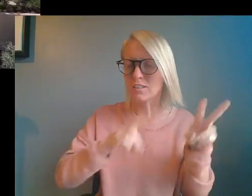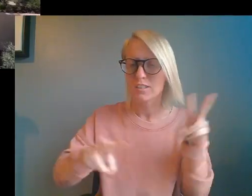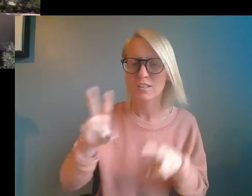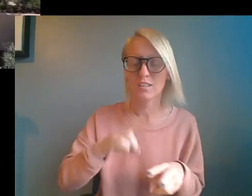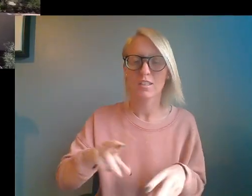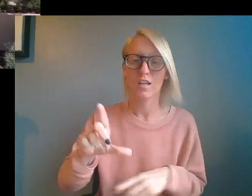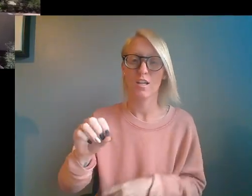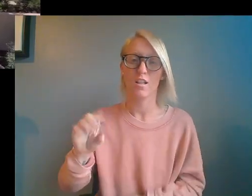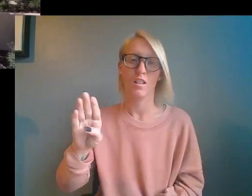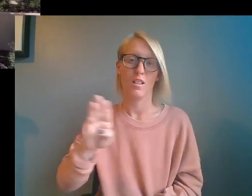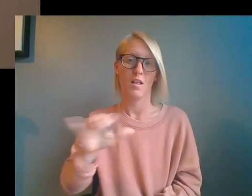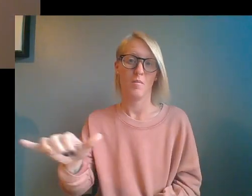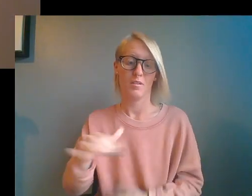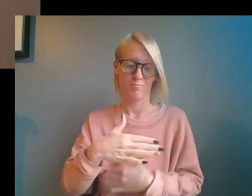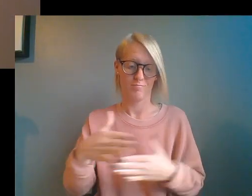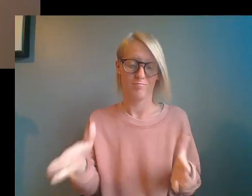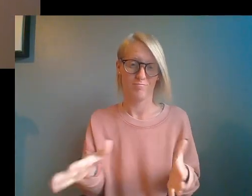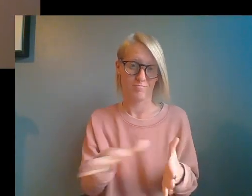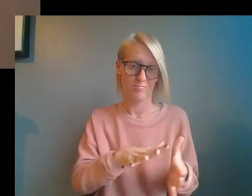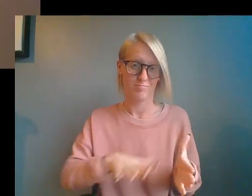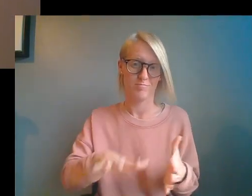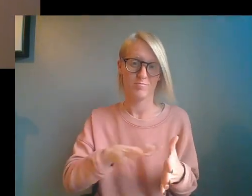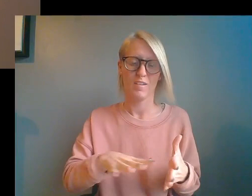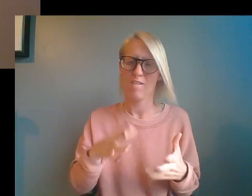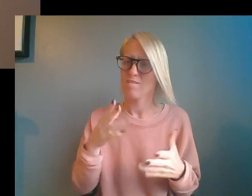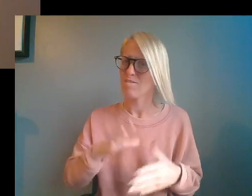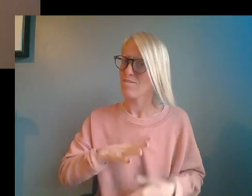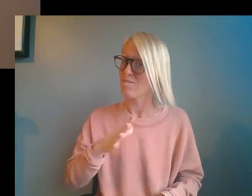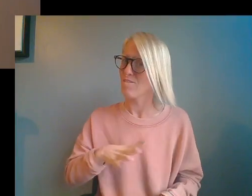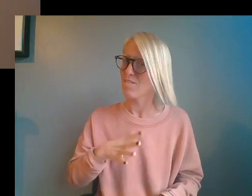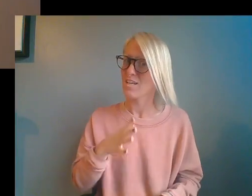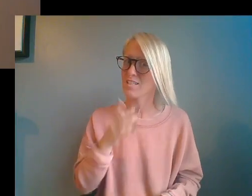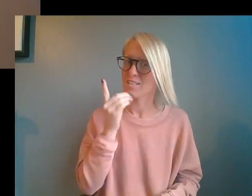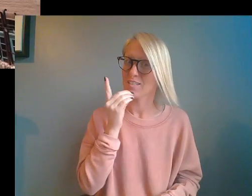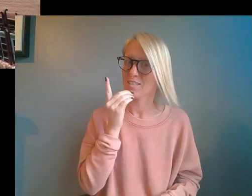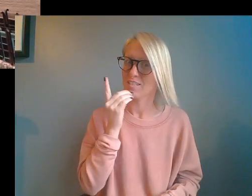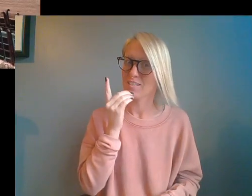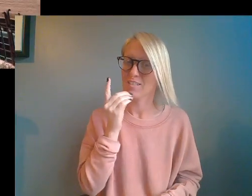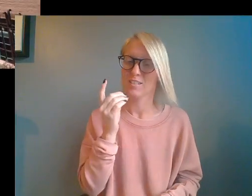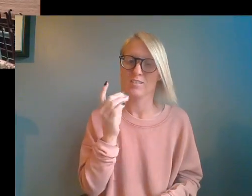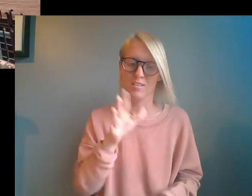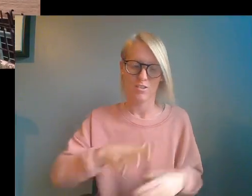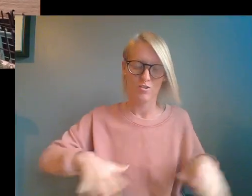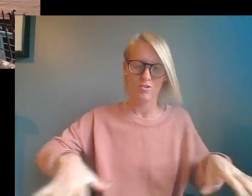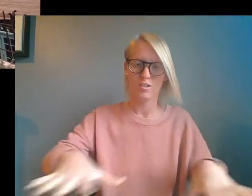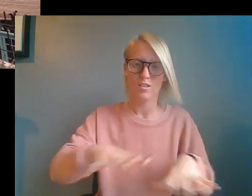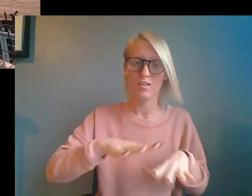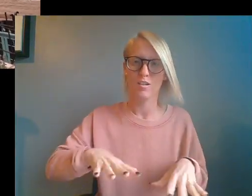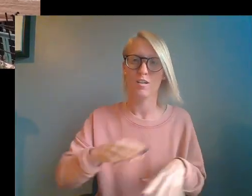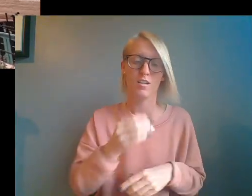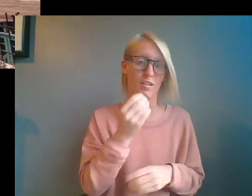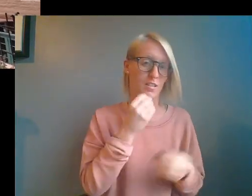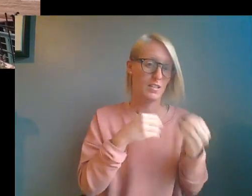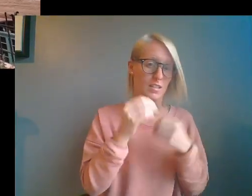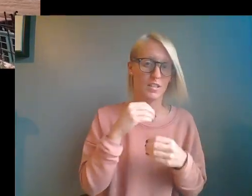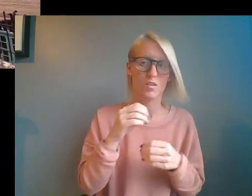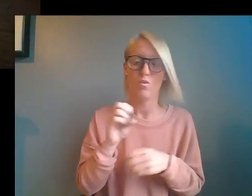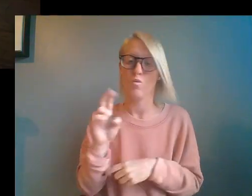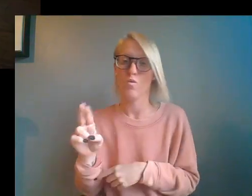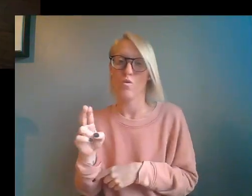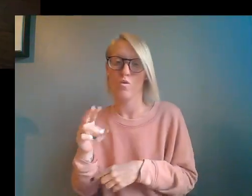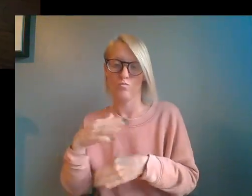This hotel is really beautiful and it has a fancy dining area if you're looking for a place to eat, or a bunch of rooms if you're looking for a place to stay.